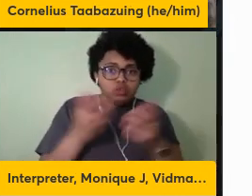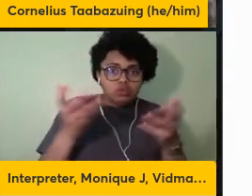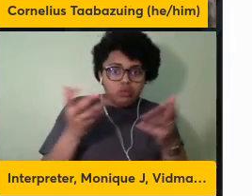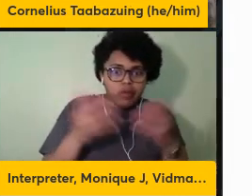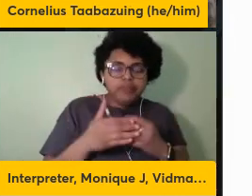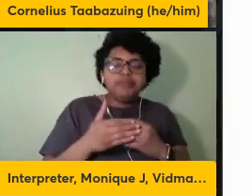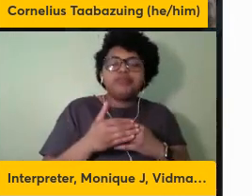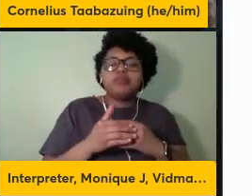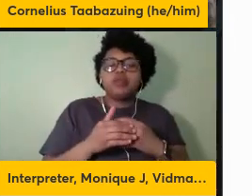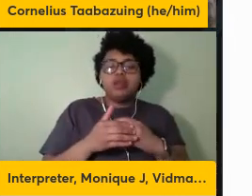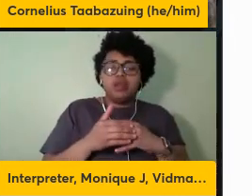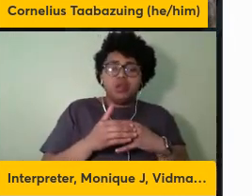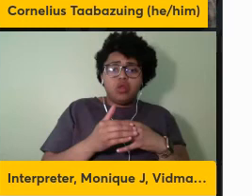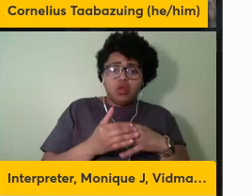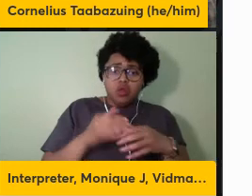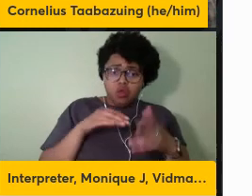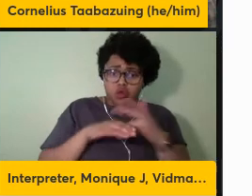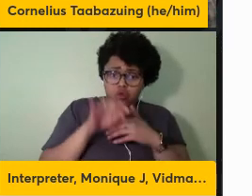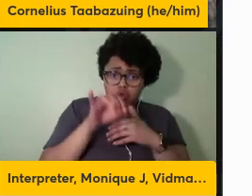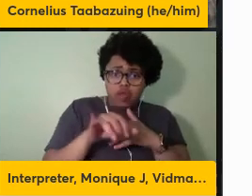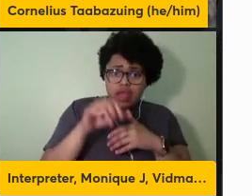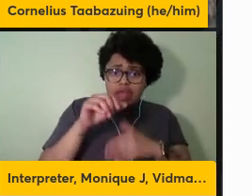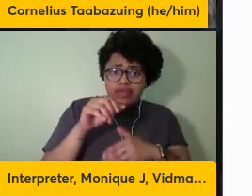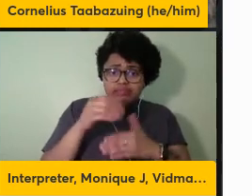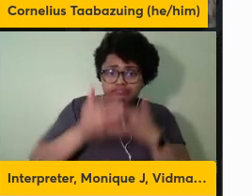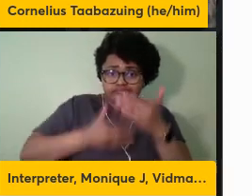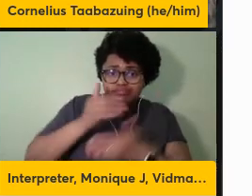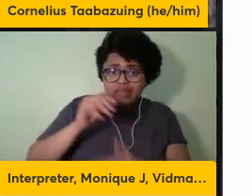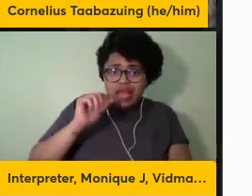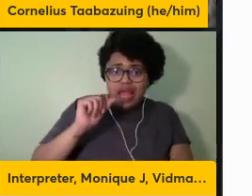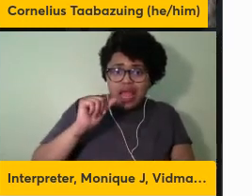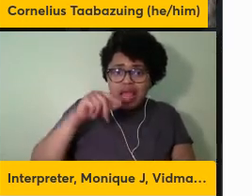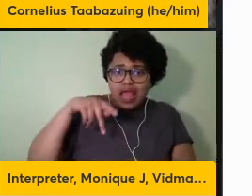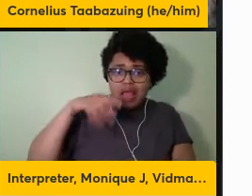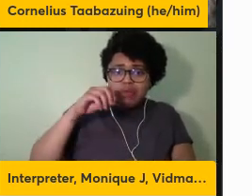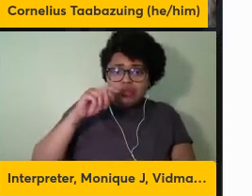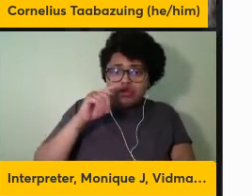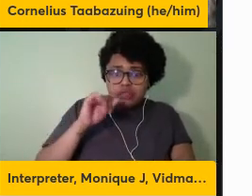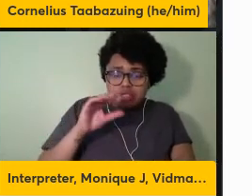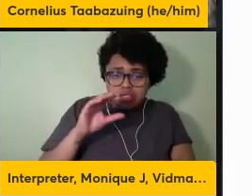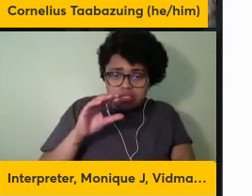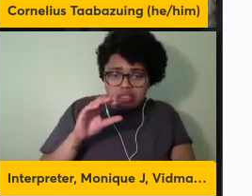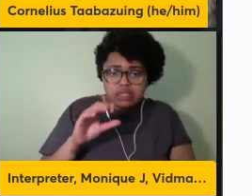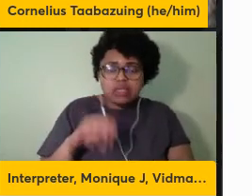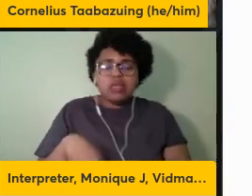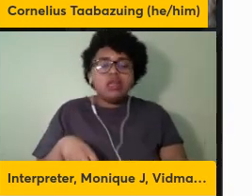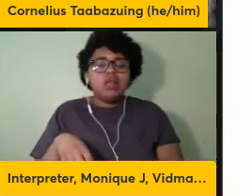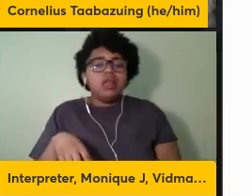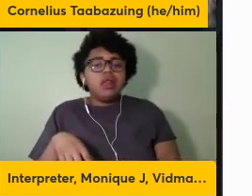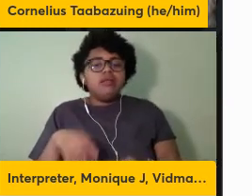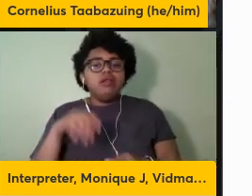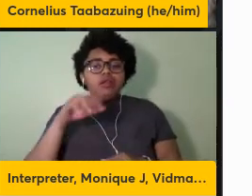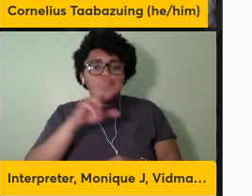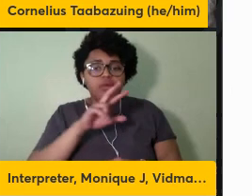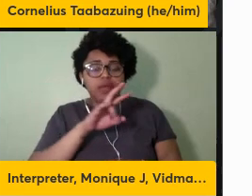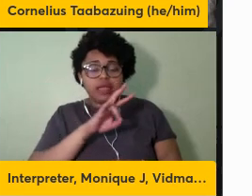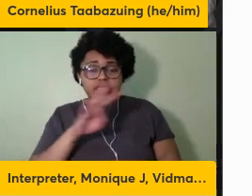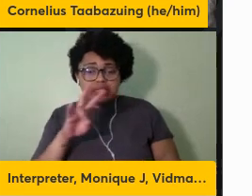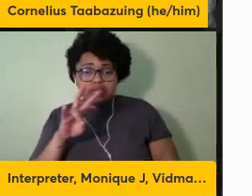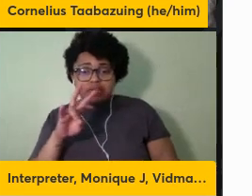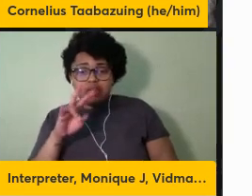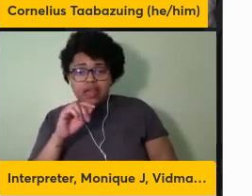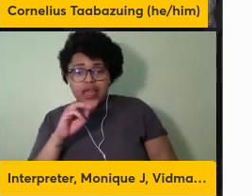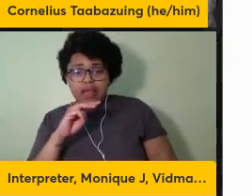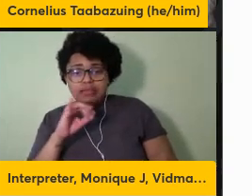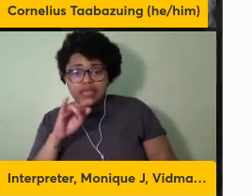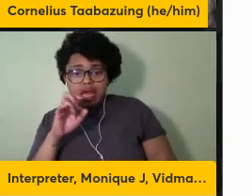was that during the course of apoptosis, the activated caspase 3 and 7 enzymes also process gastromin D